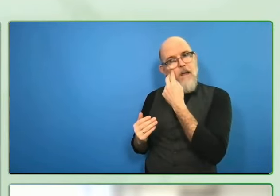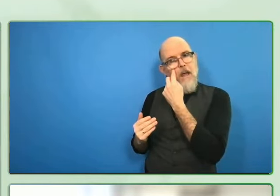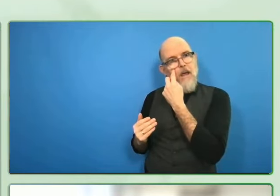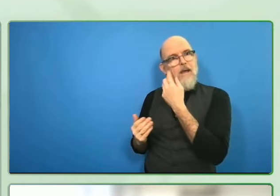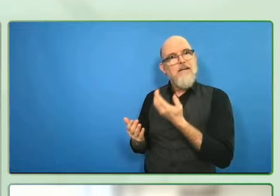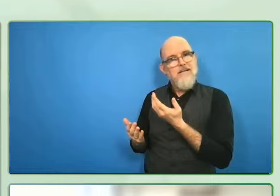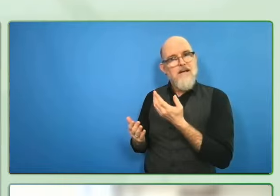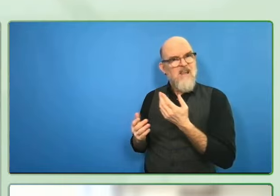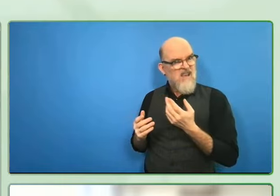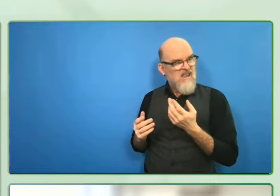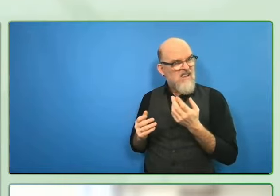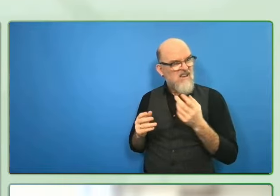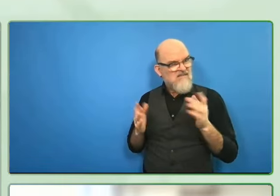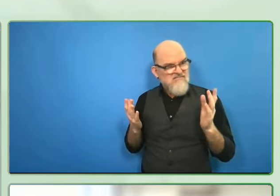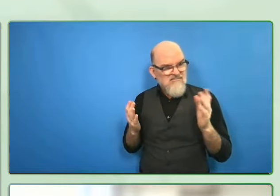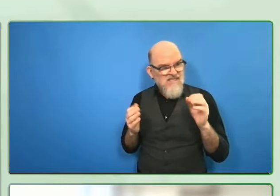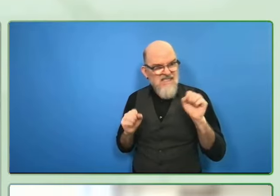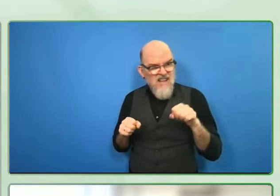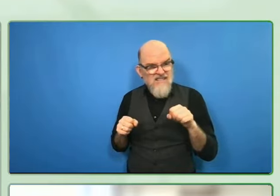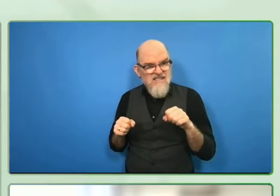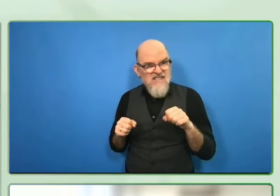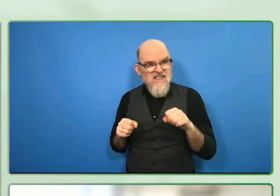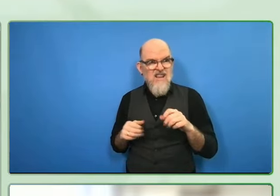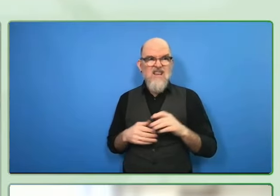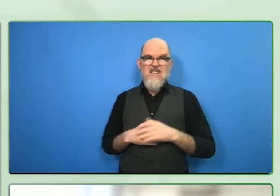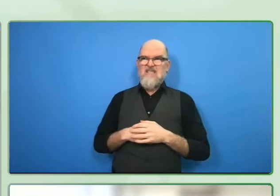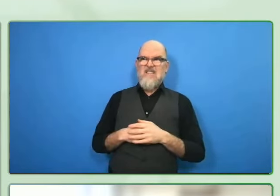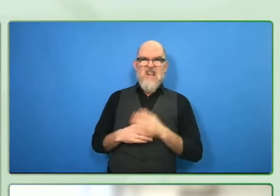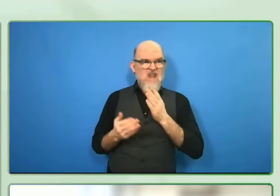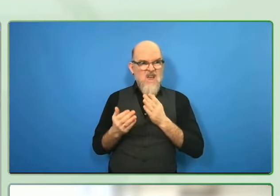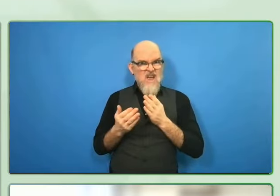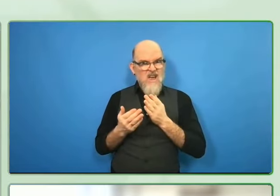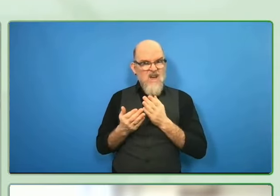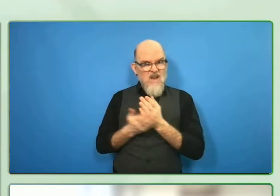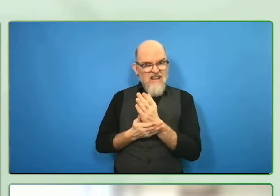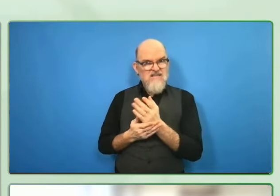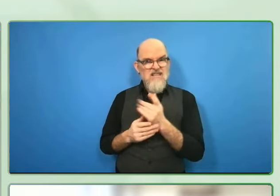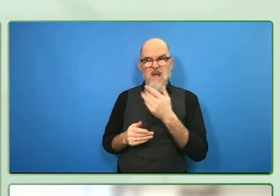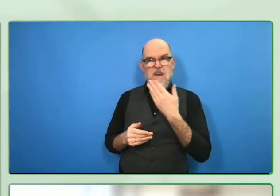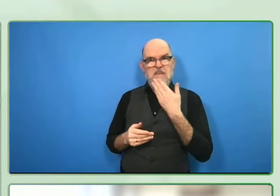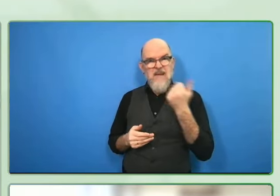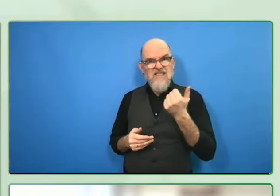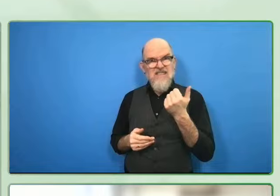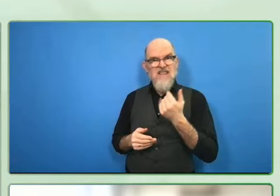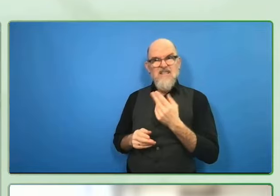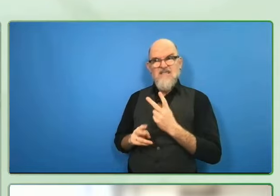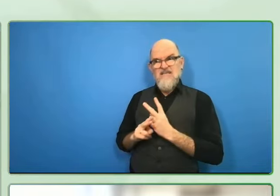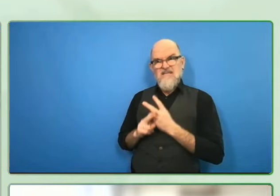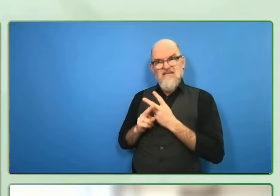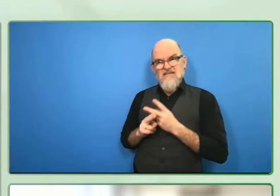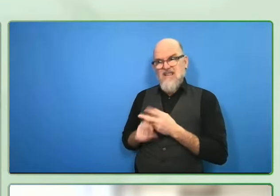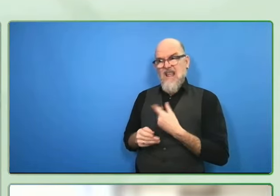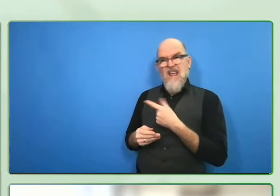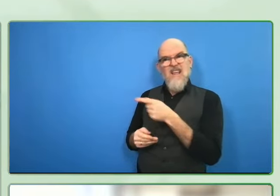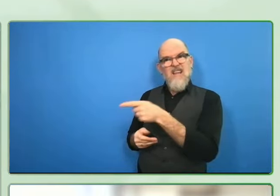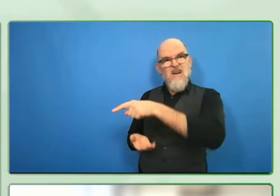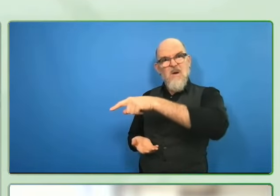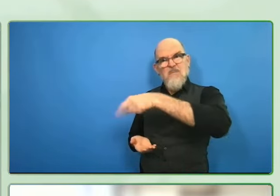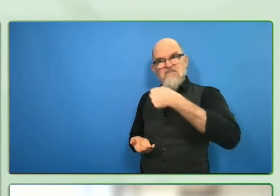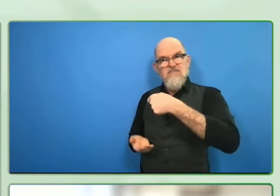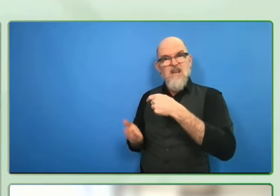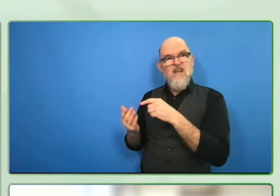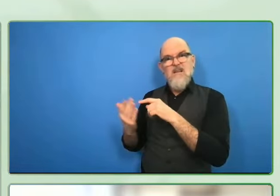they need, the greater your legal and reputation risk. That actually the compliance culture generates